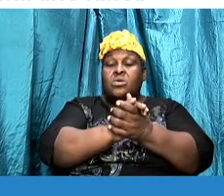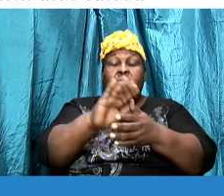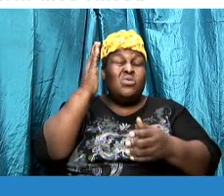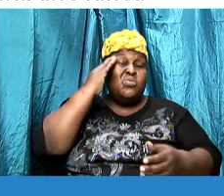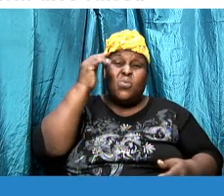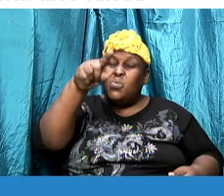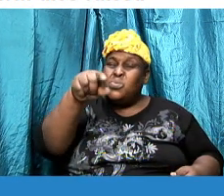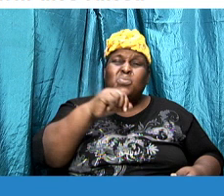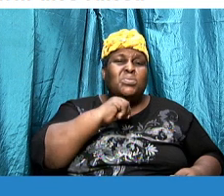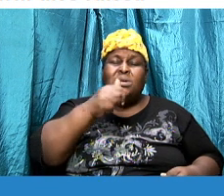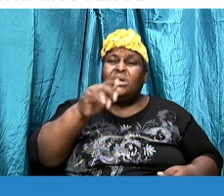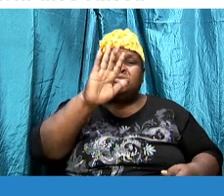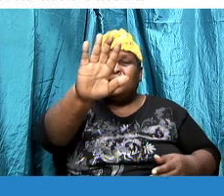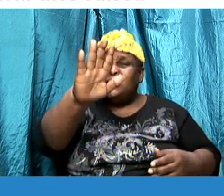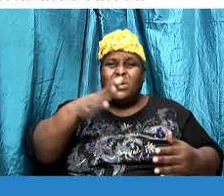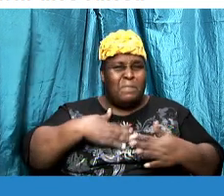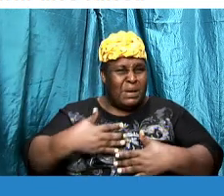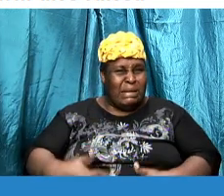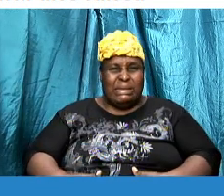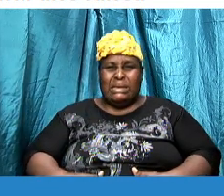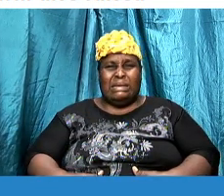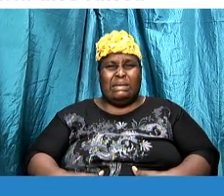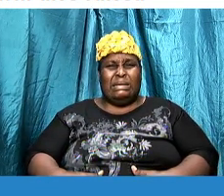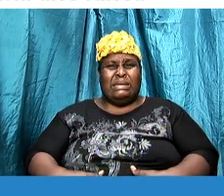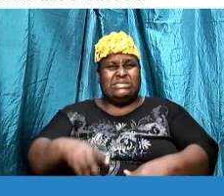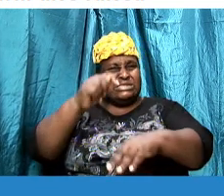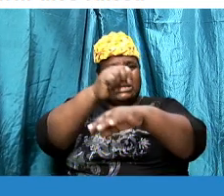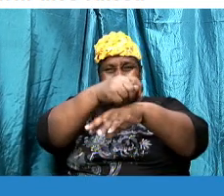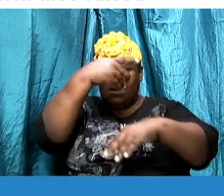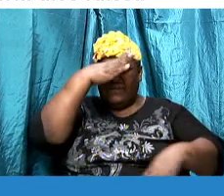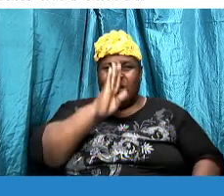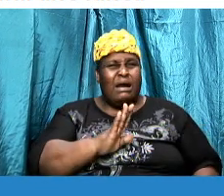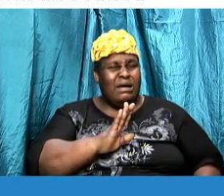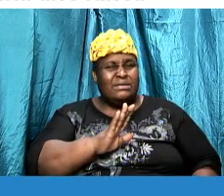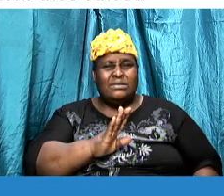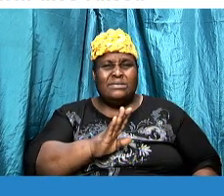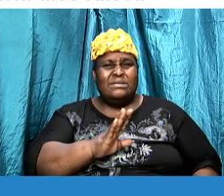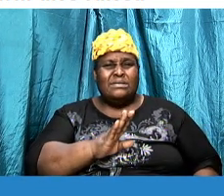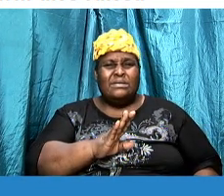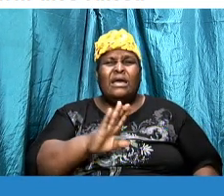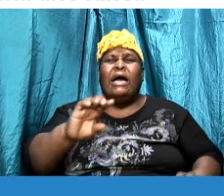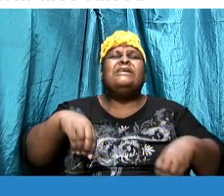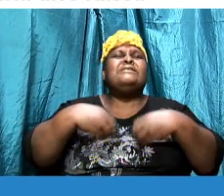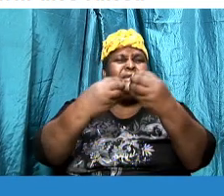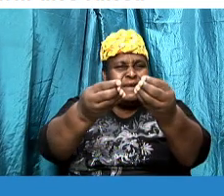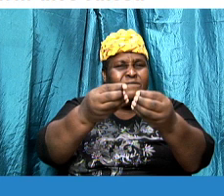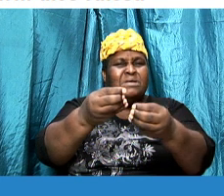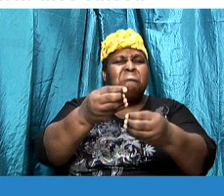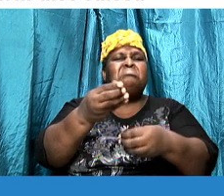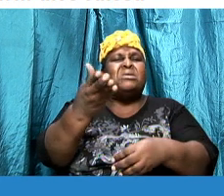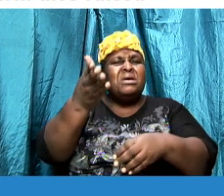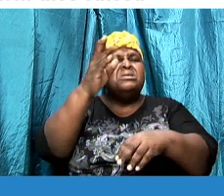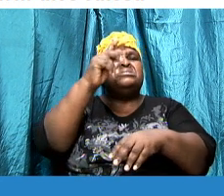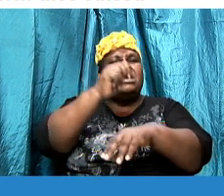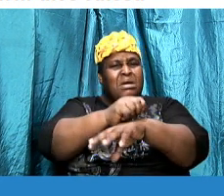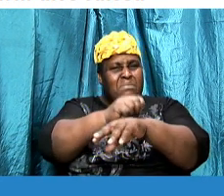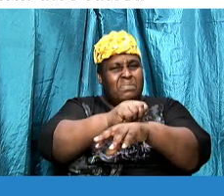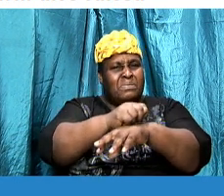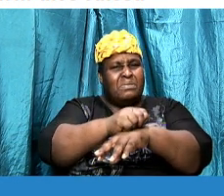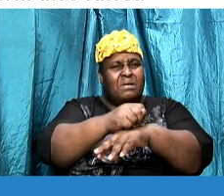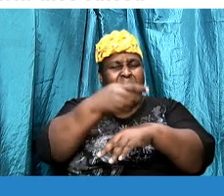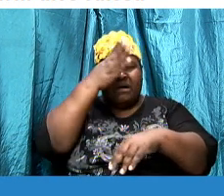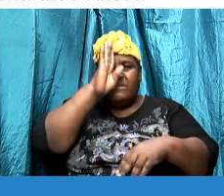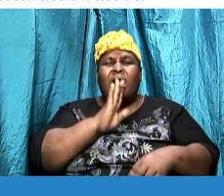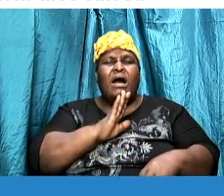the temple of God? And so we should, again, it comes back to the point about giving that temple of God the respect that is